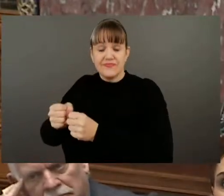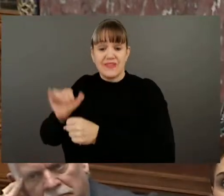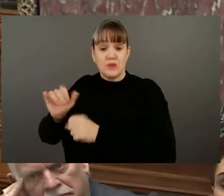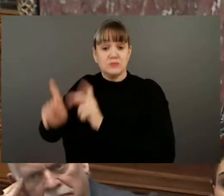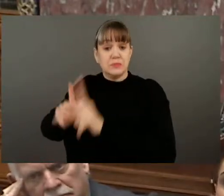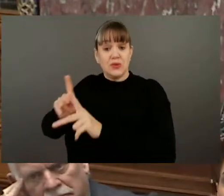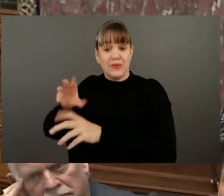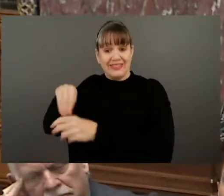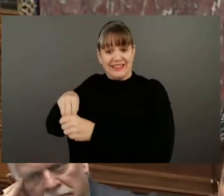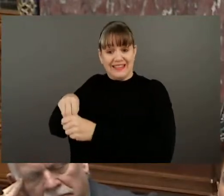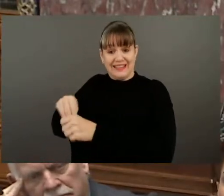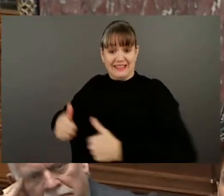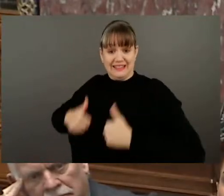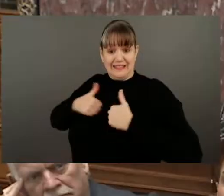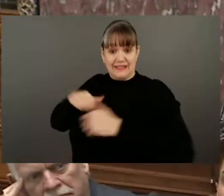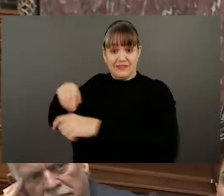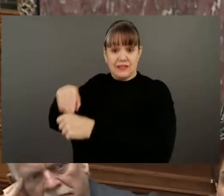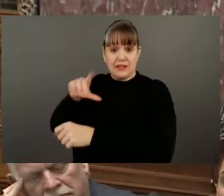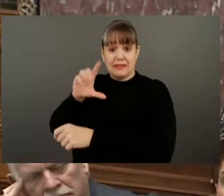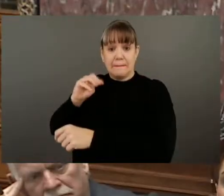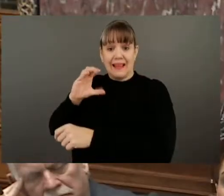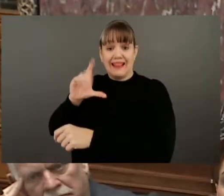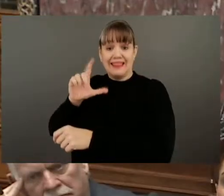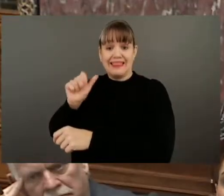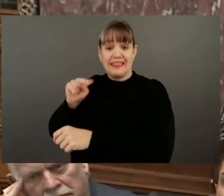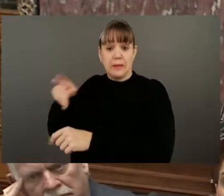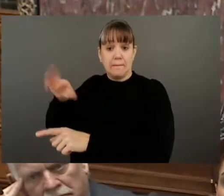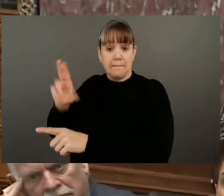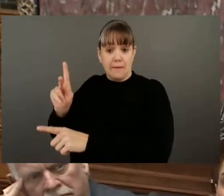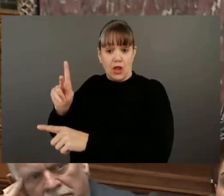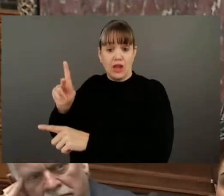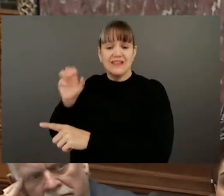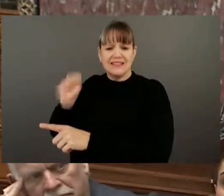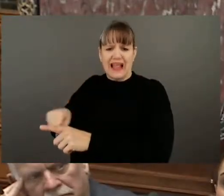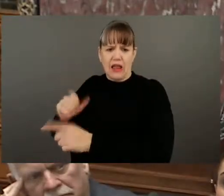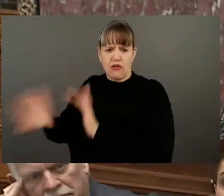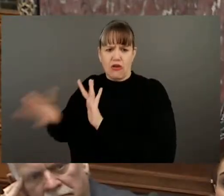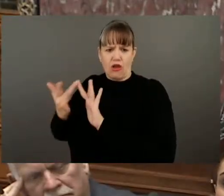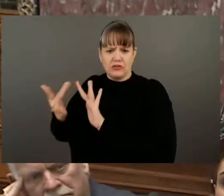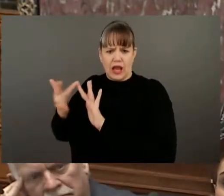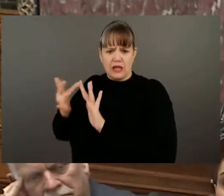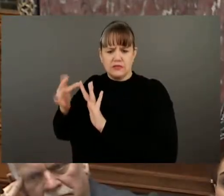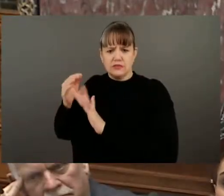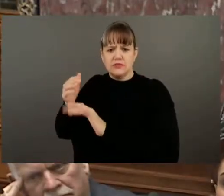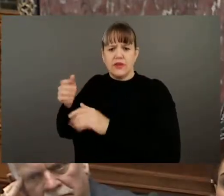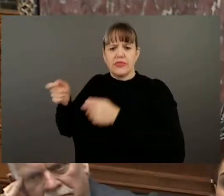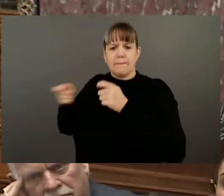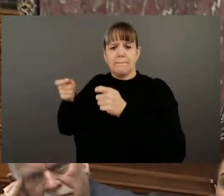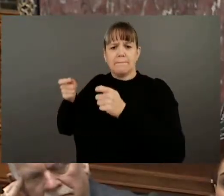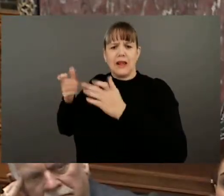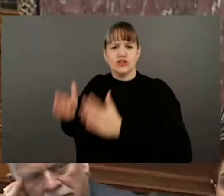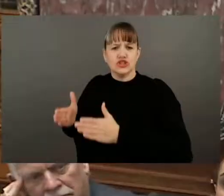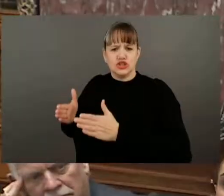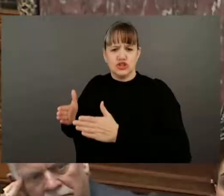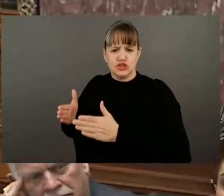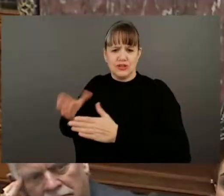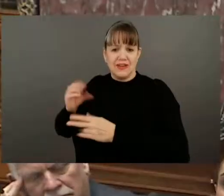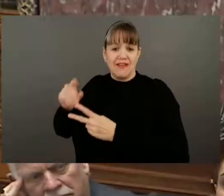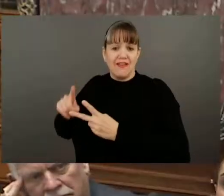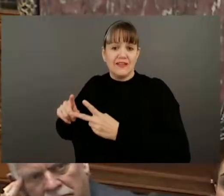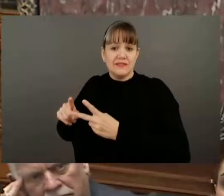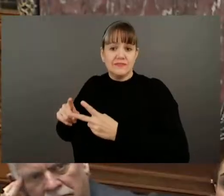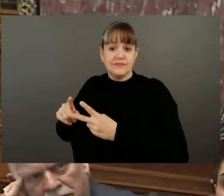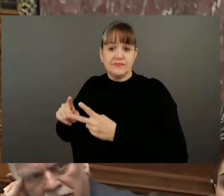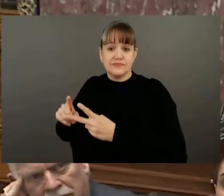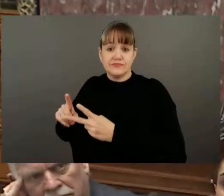building manager, the Lower Mainland directly managed office, as well as the tenant support line, and we'll continue to respond